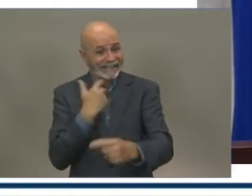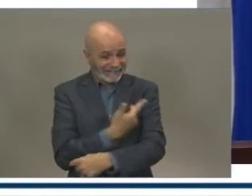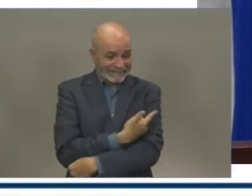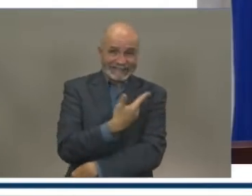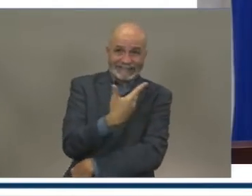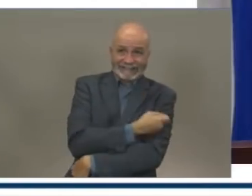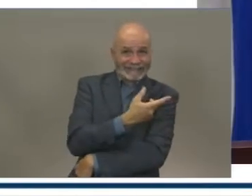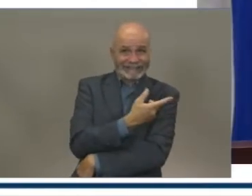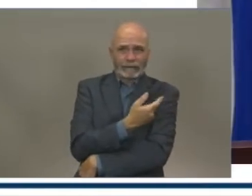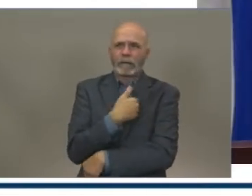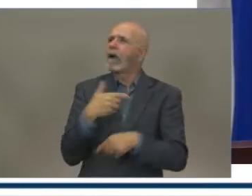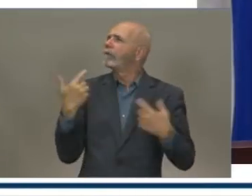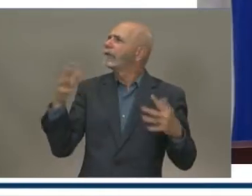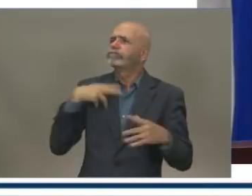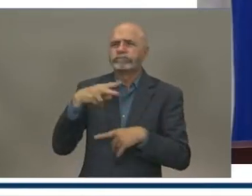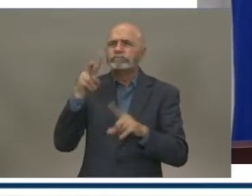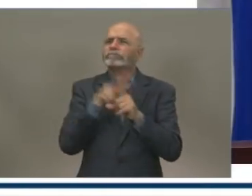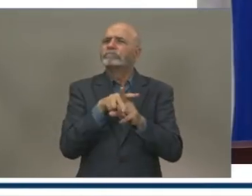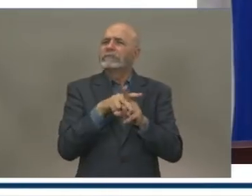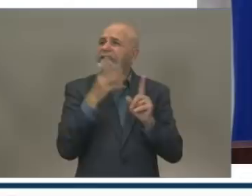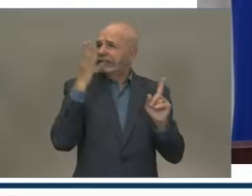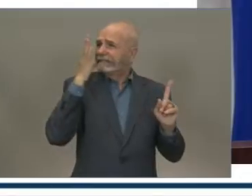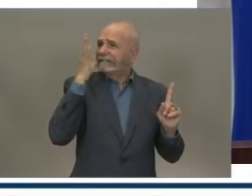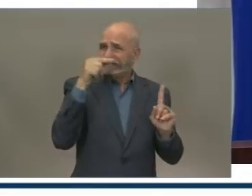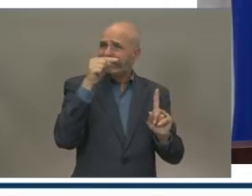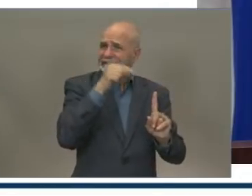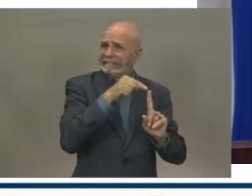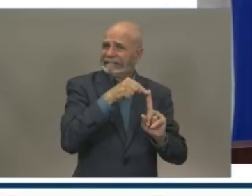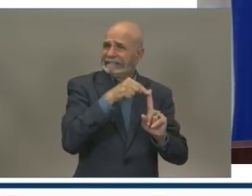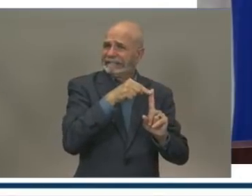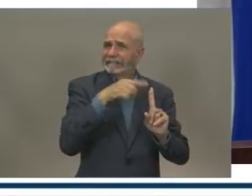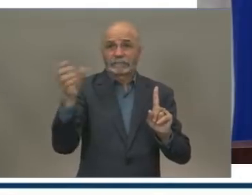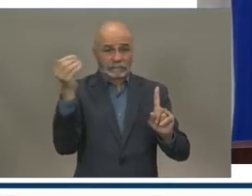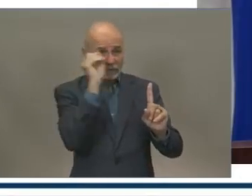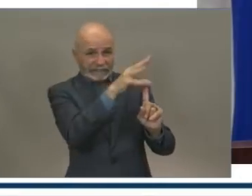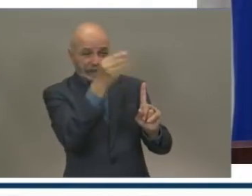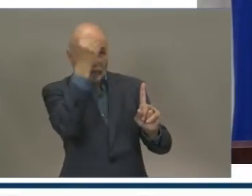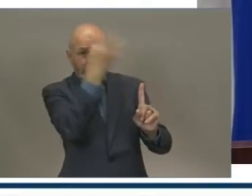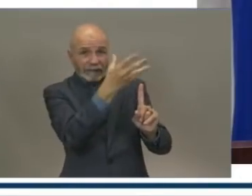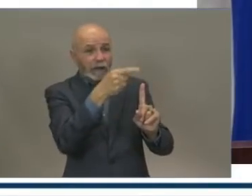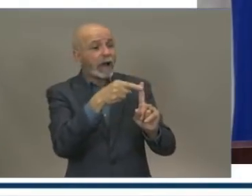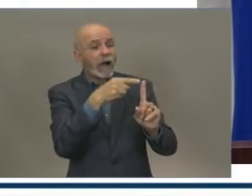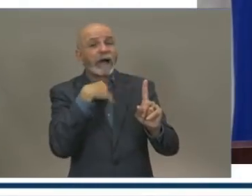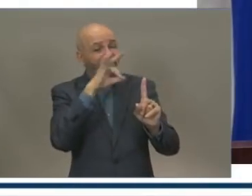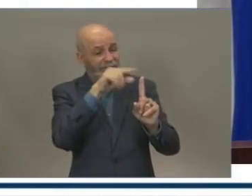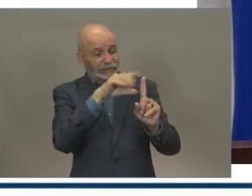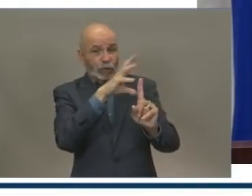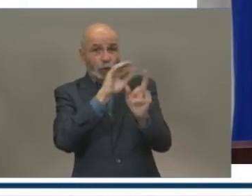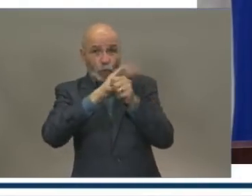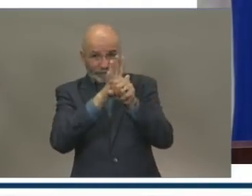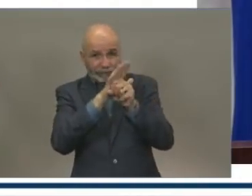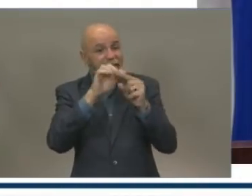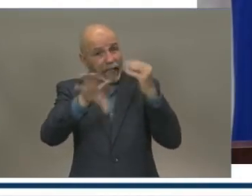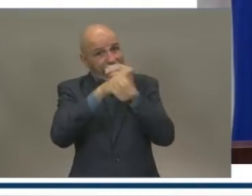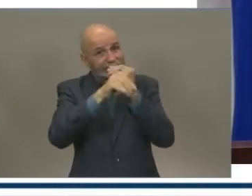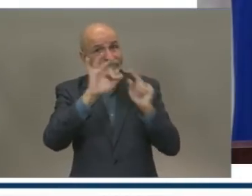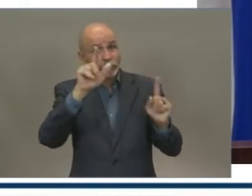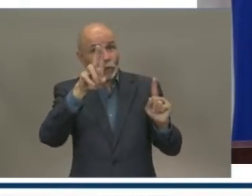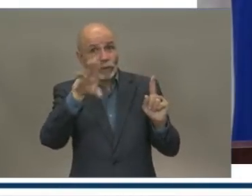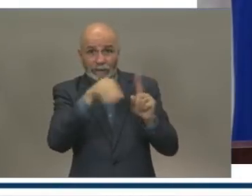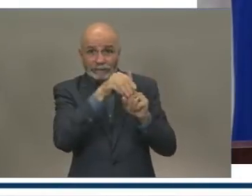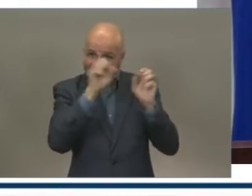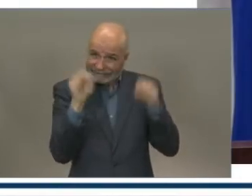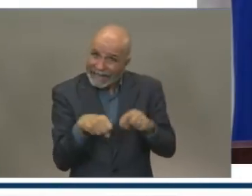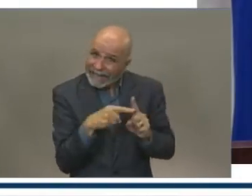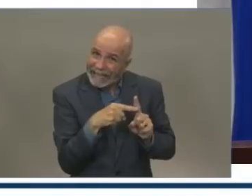shot at the same time. We have to remember that these are different viruses, and the COVID vaccine will not prevent